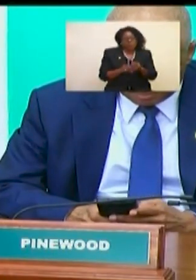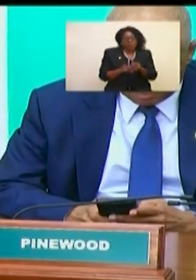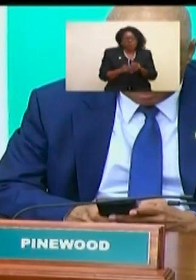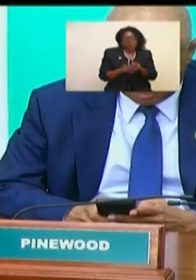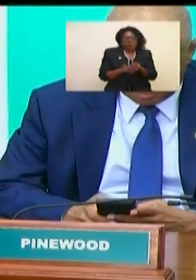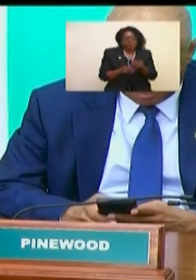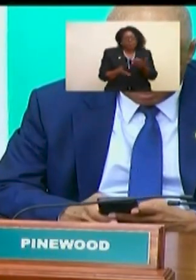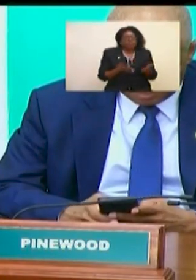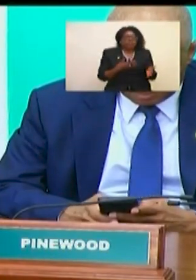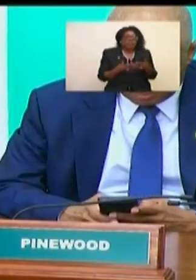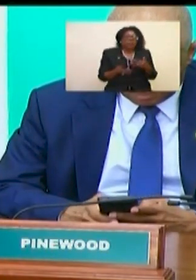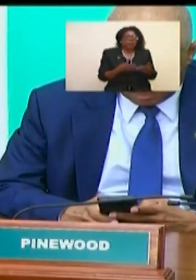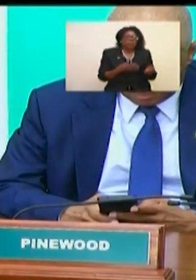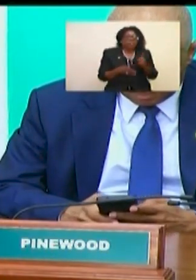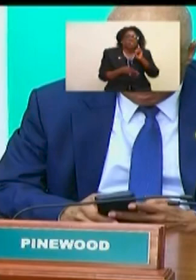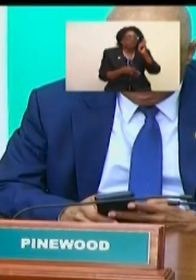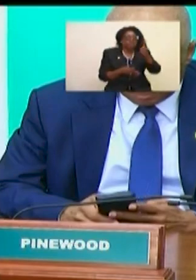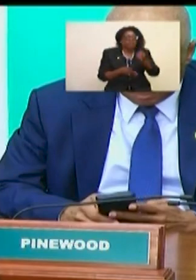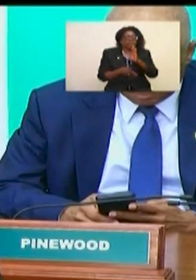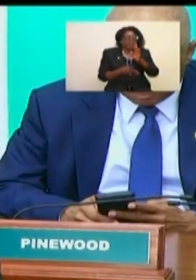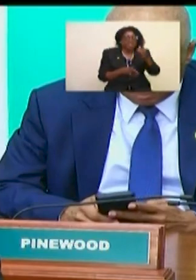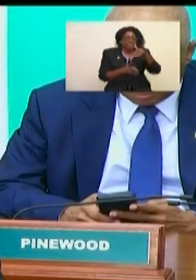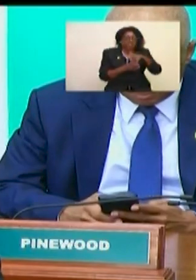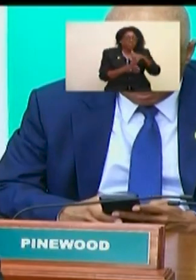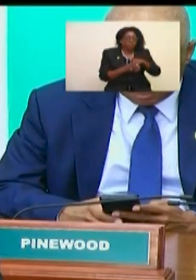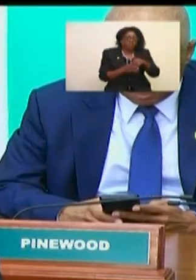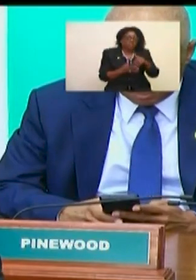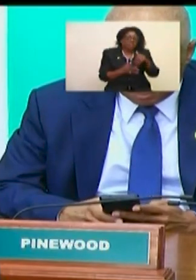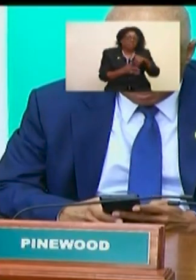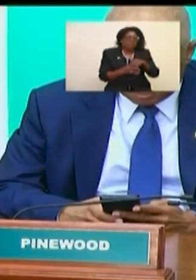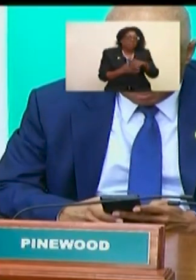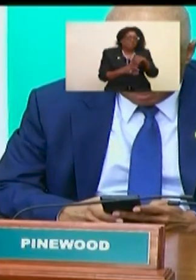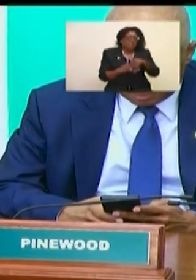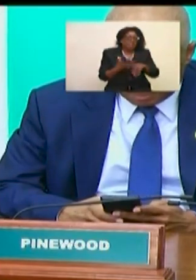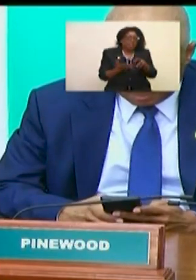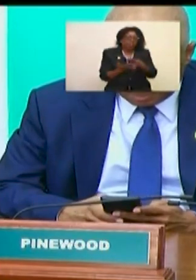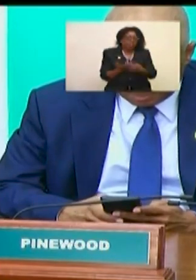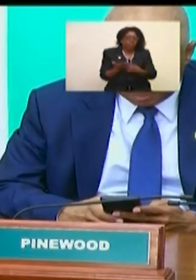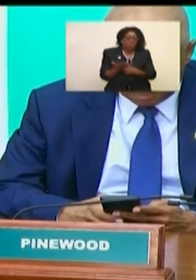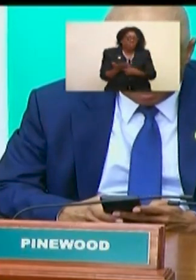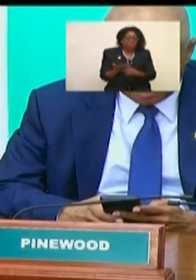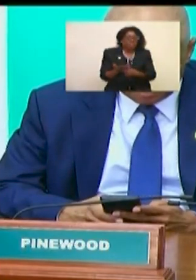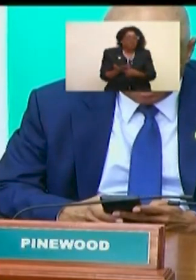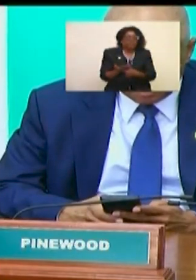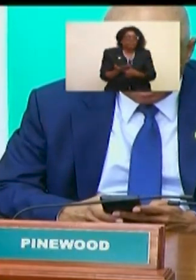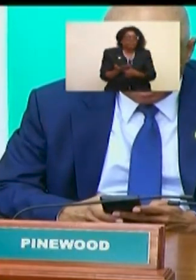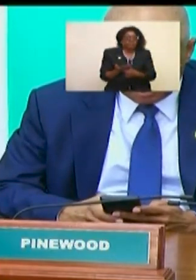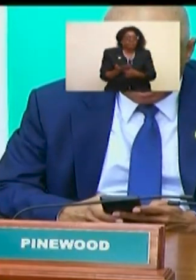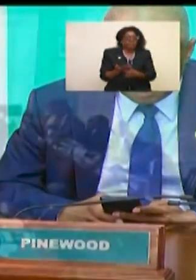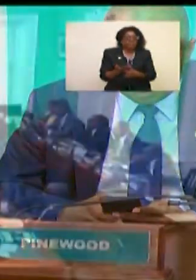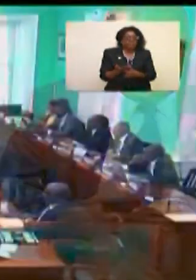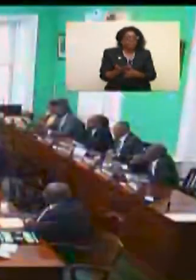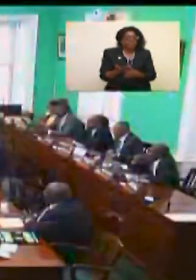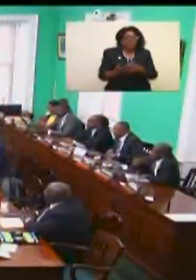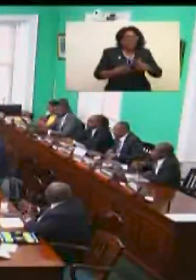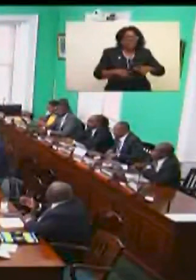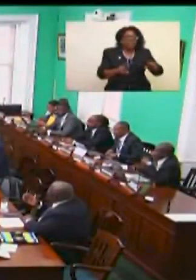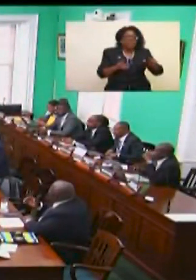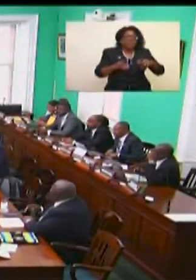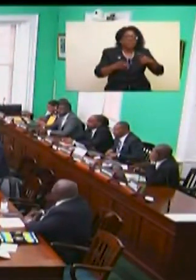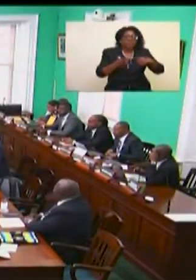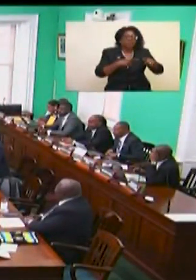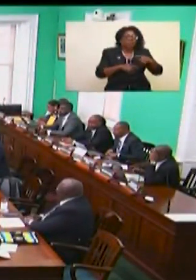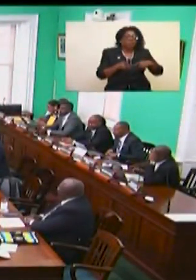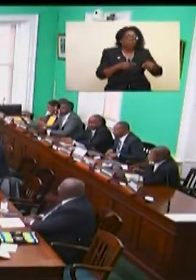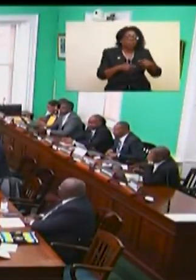was whether or not it should have been included in the report. That's what it is, right? Whether it should have been included. Now, let me just go